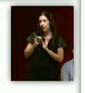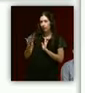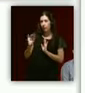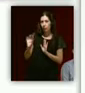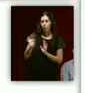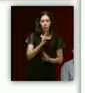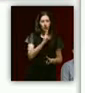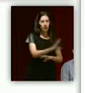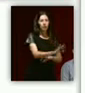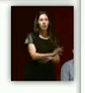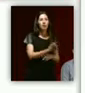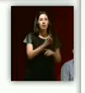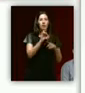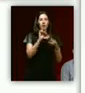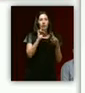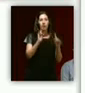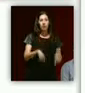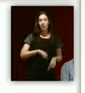have.